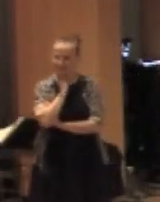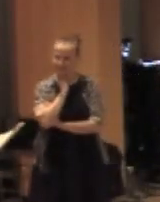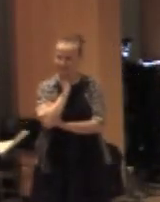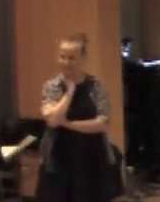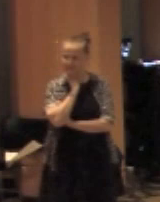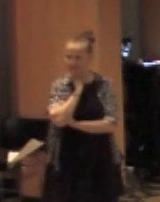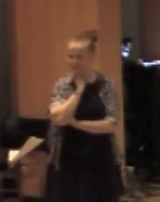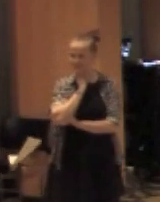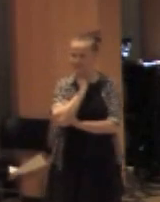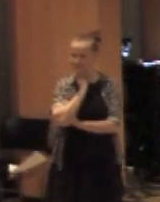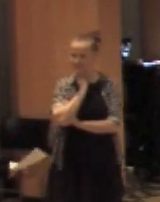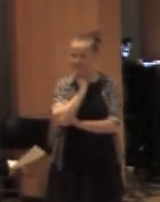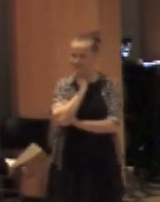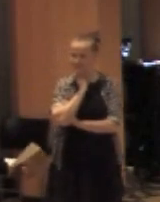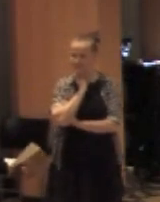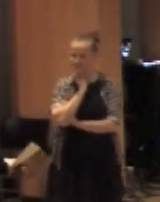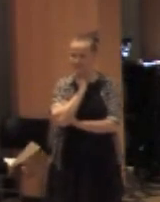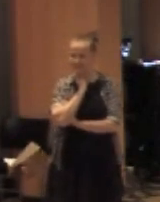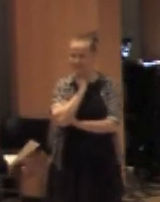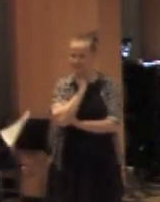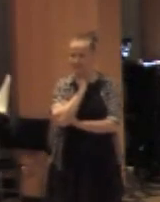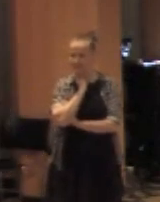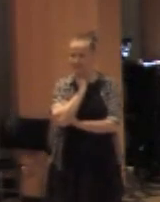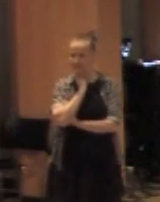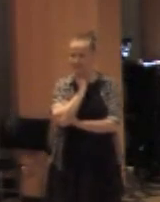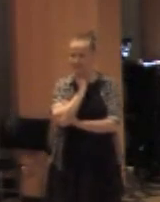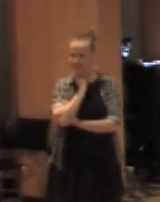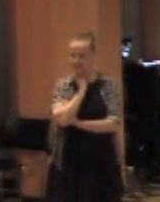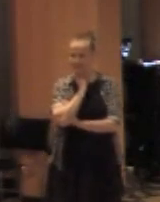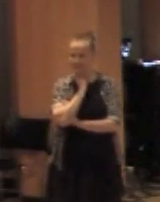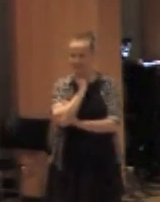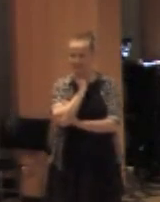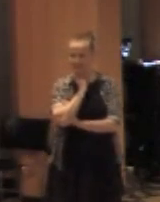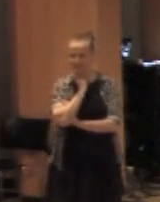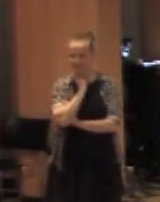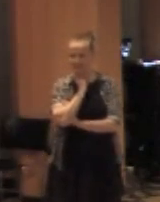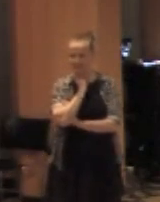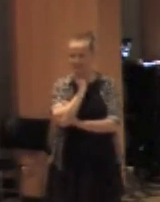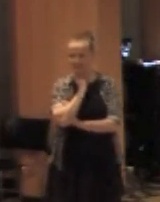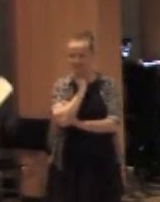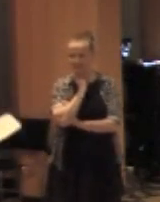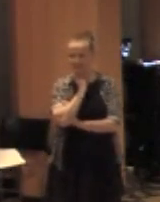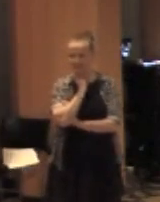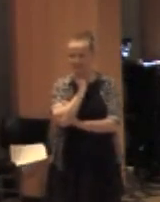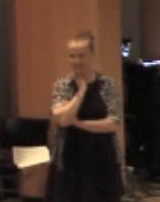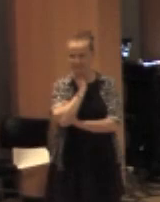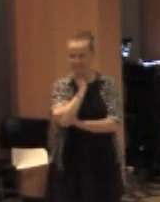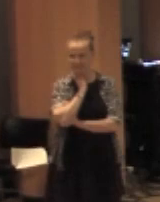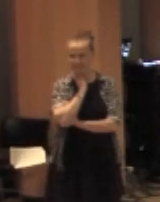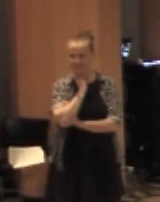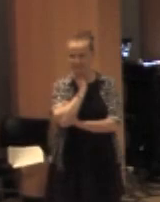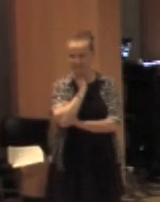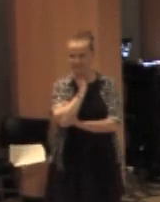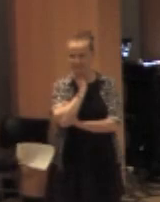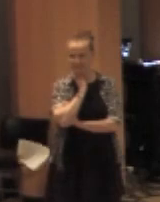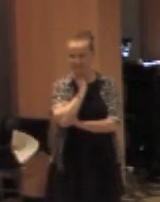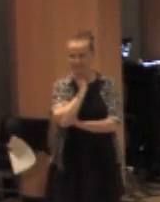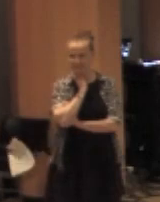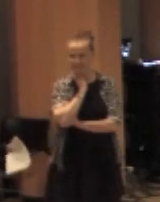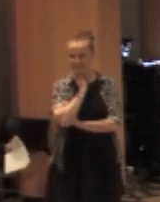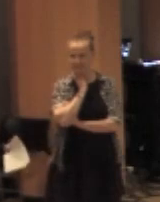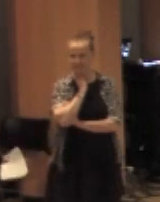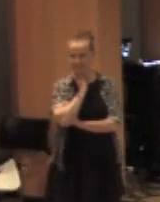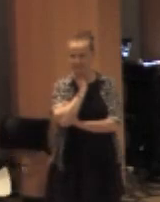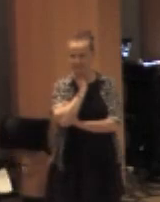is to see what happens if we layer the footage from uh from the 2004 production I was